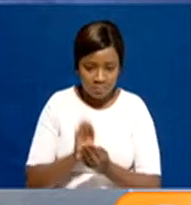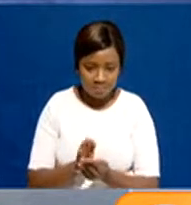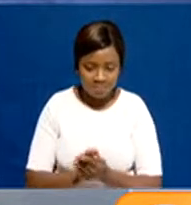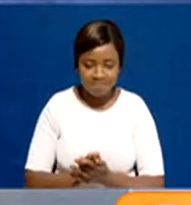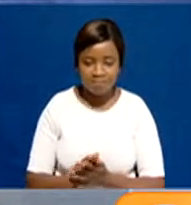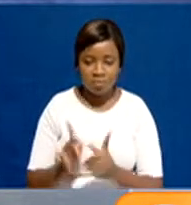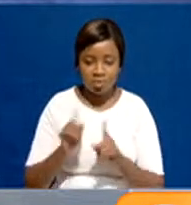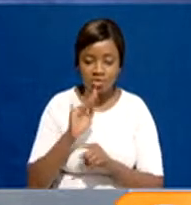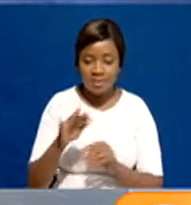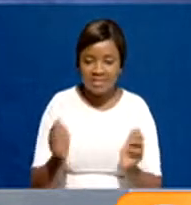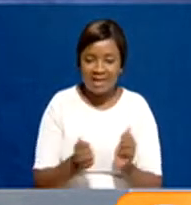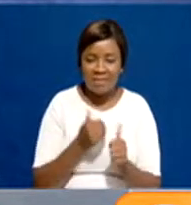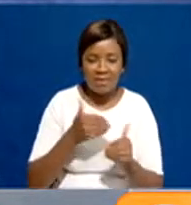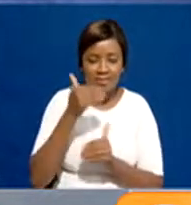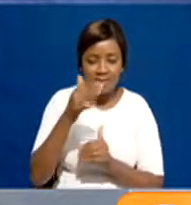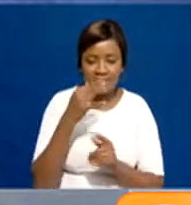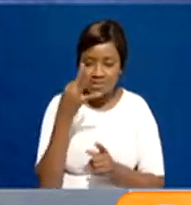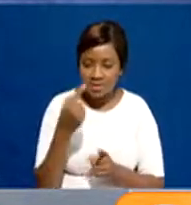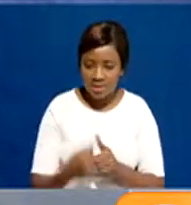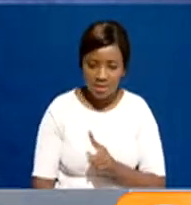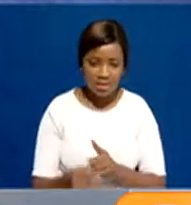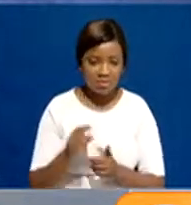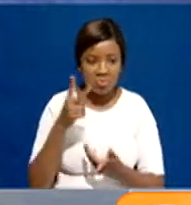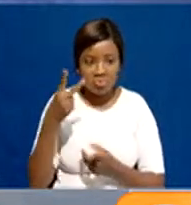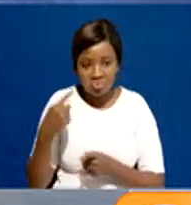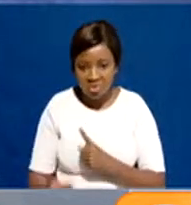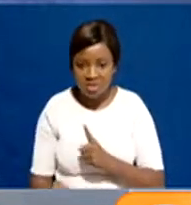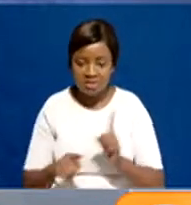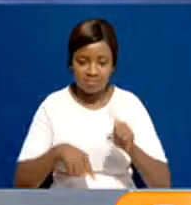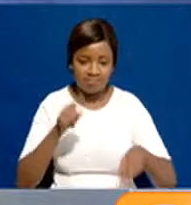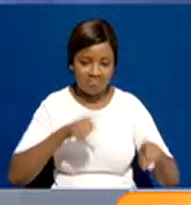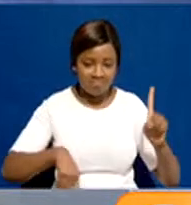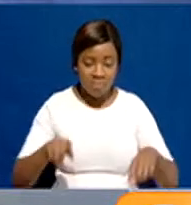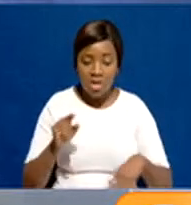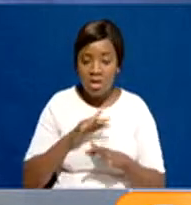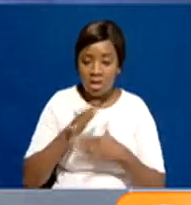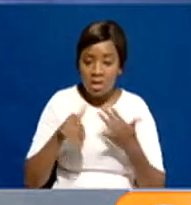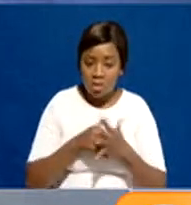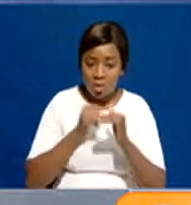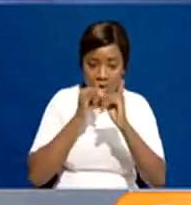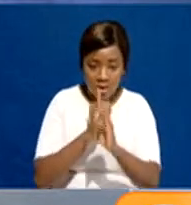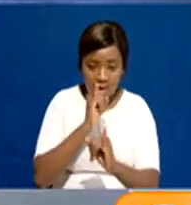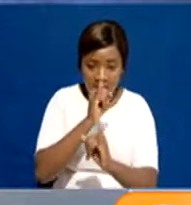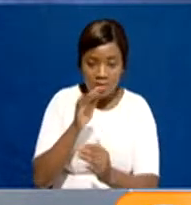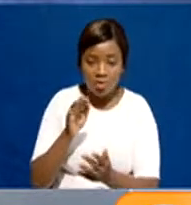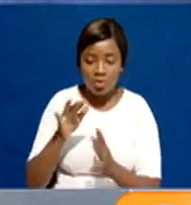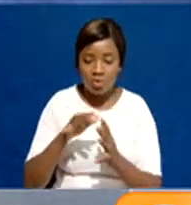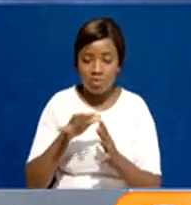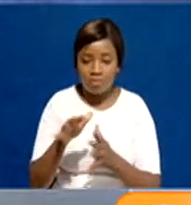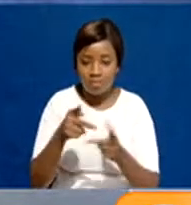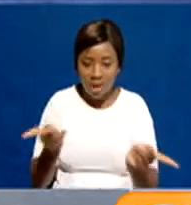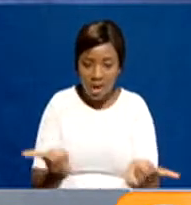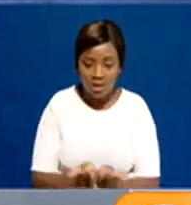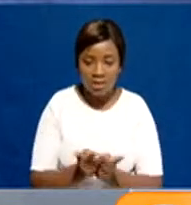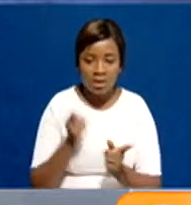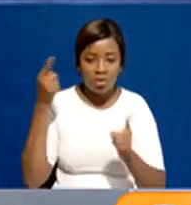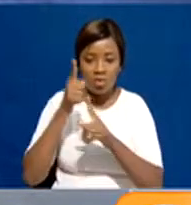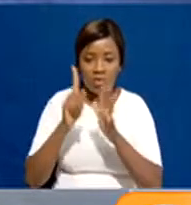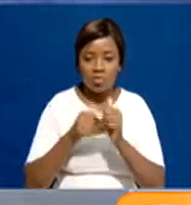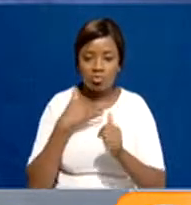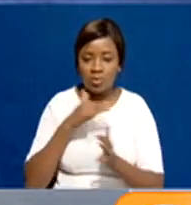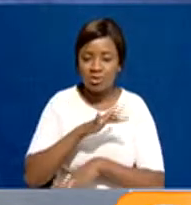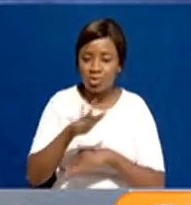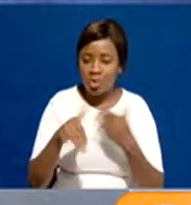every 2 to 3 years in all rhino sanctuaries is aimed at ensuring that at least 60% of all